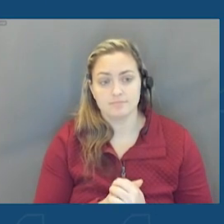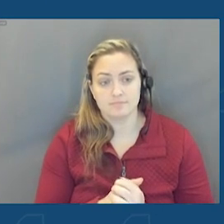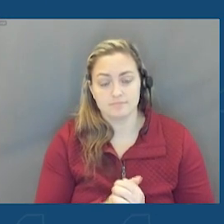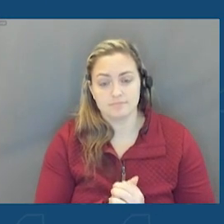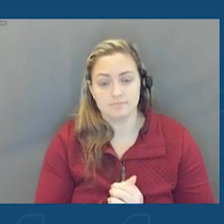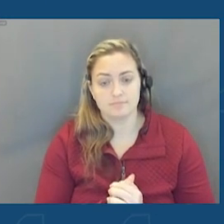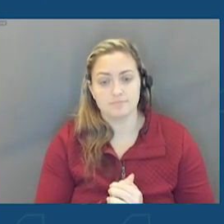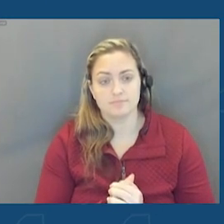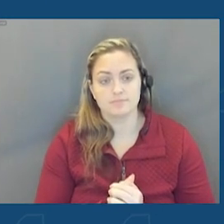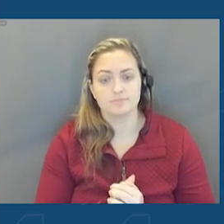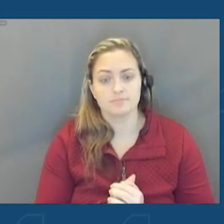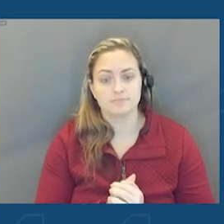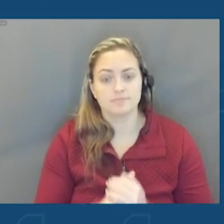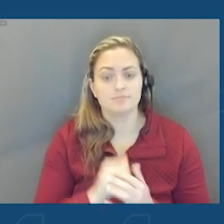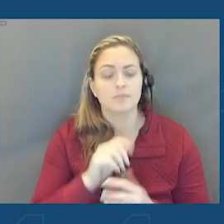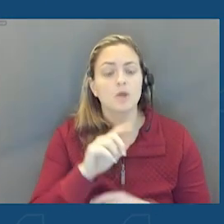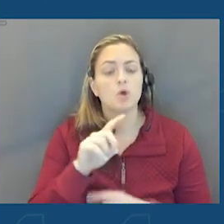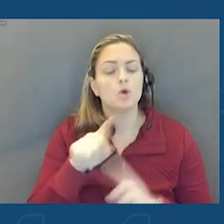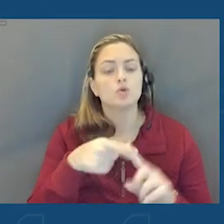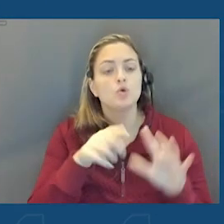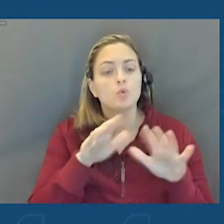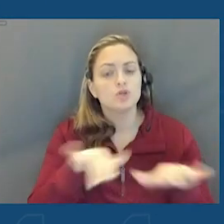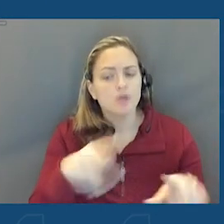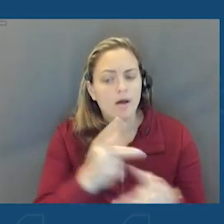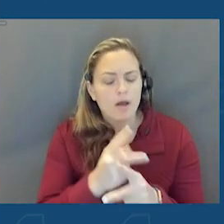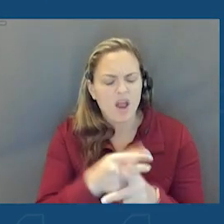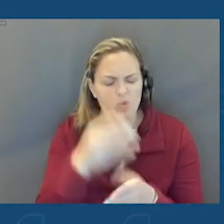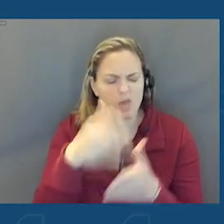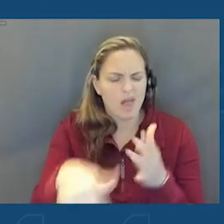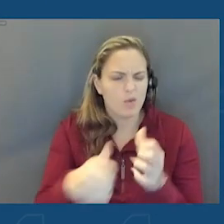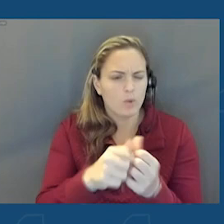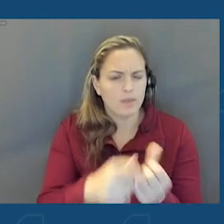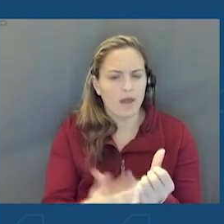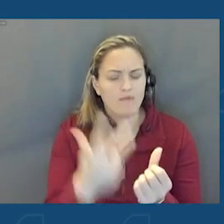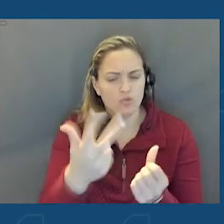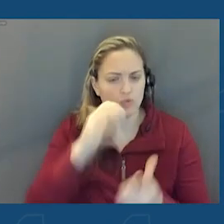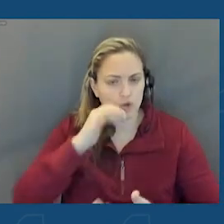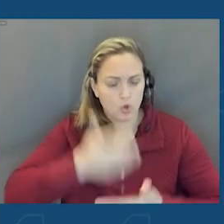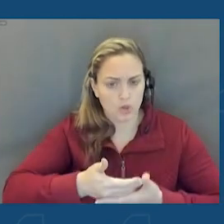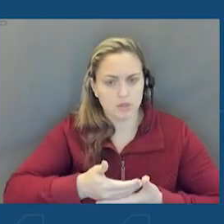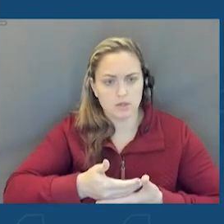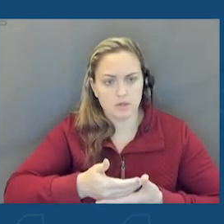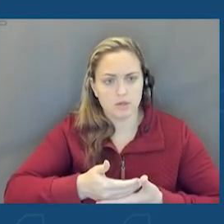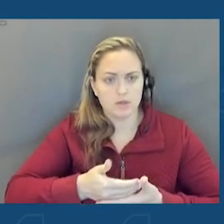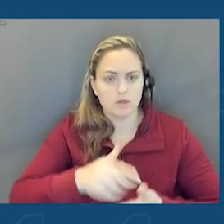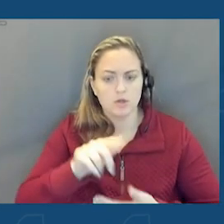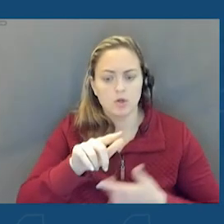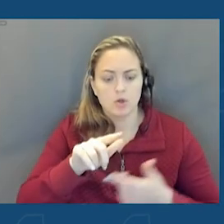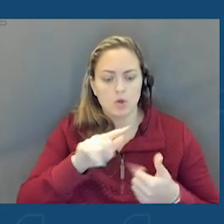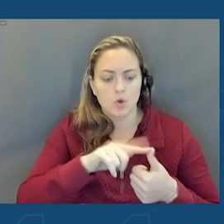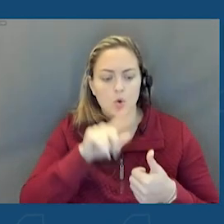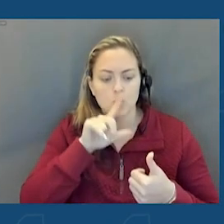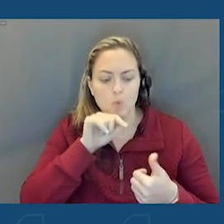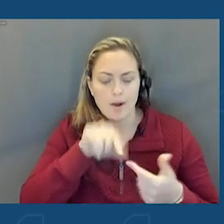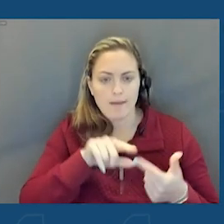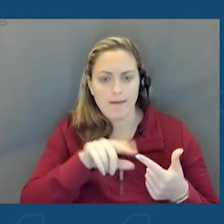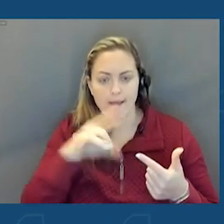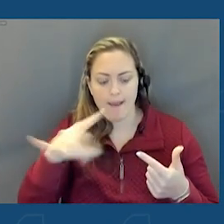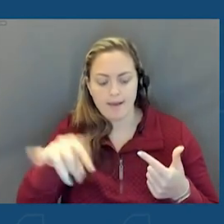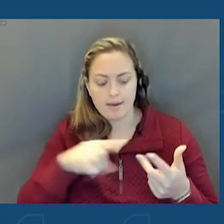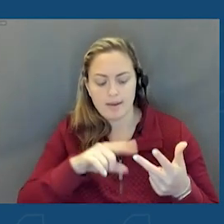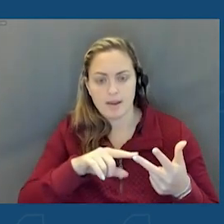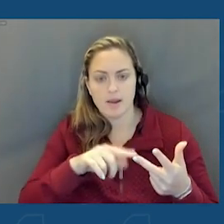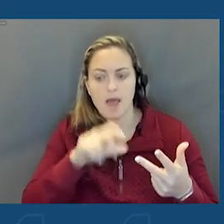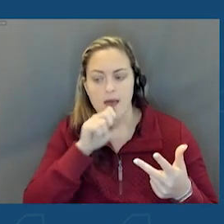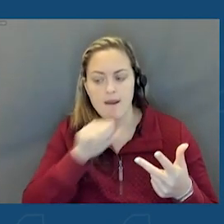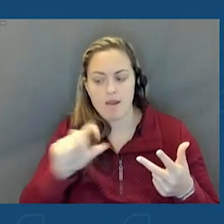And when it comes to child care, I'll end with this. We're saying I have 3 daughters. They are 20, 18, and my youngest turned 13 yesterday,